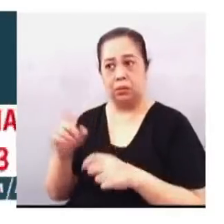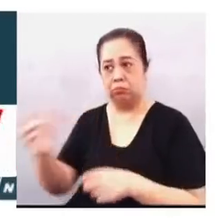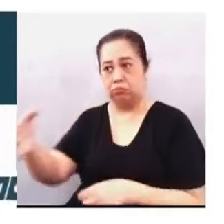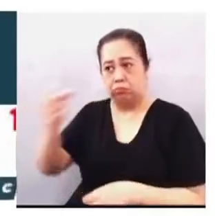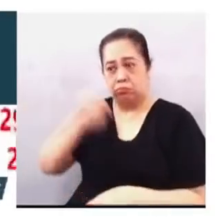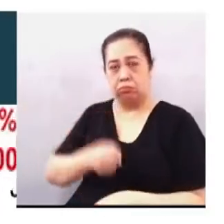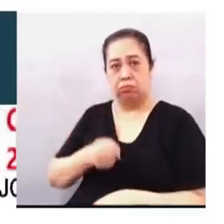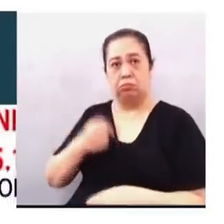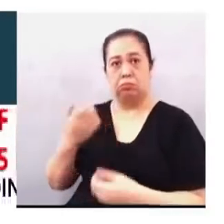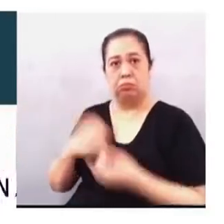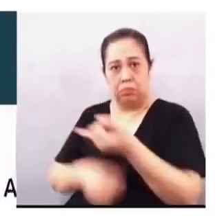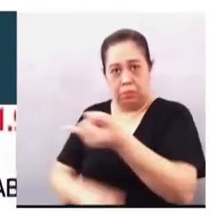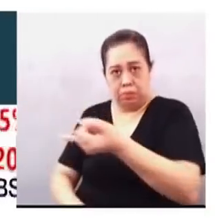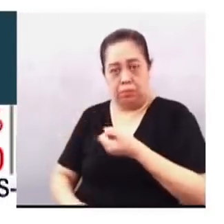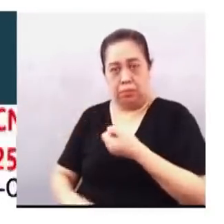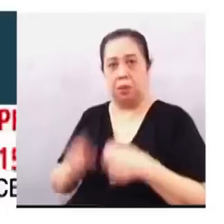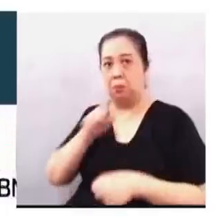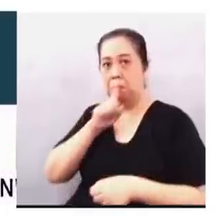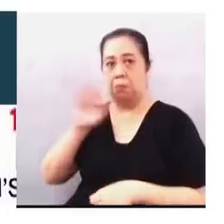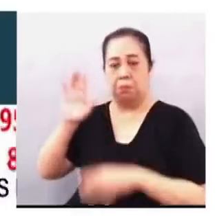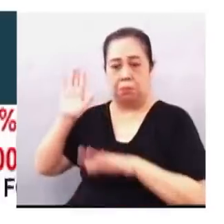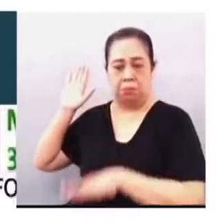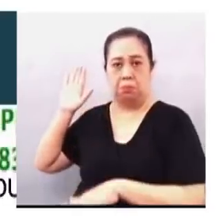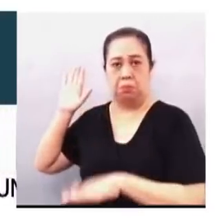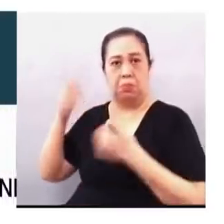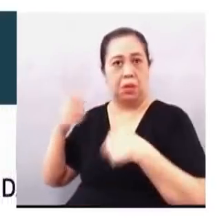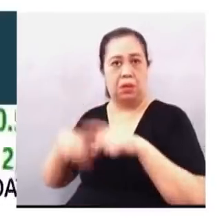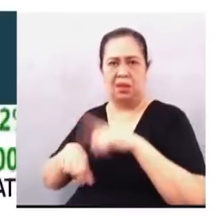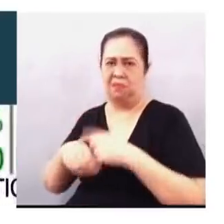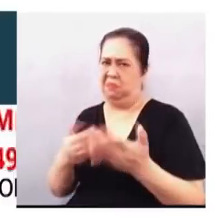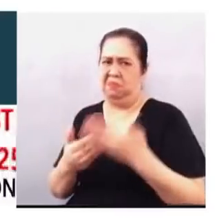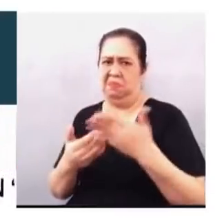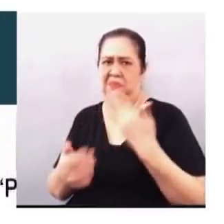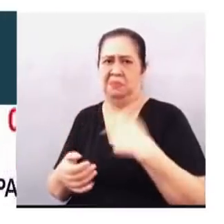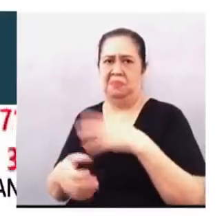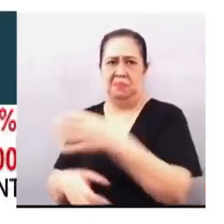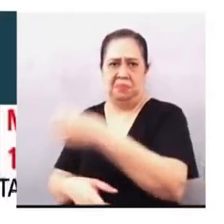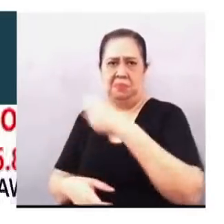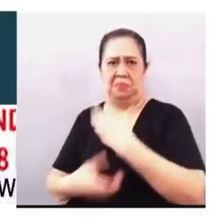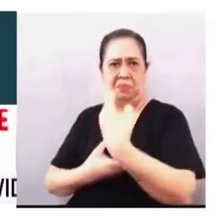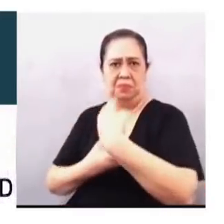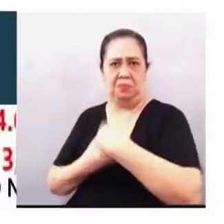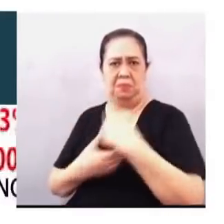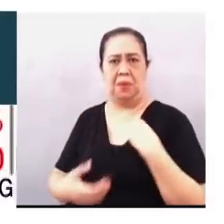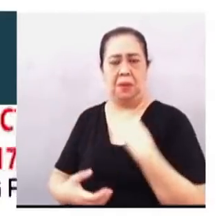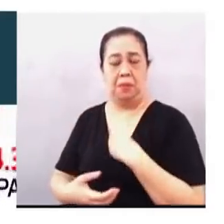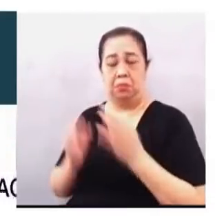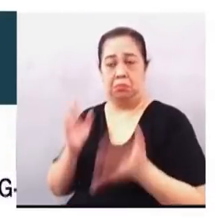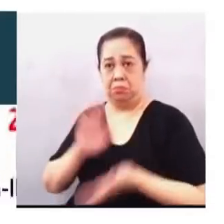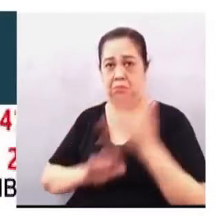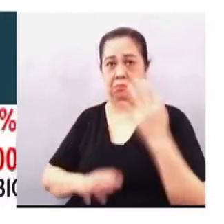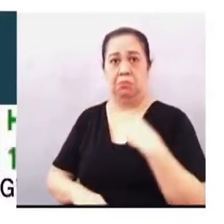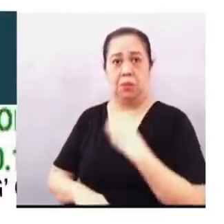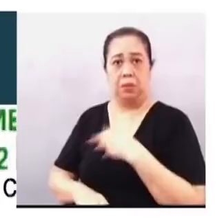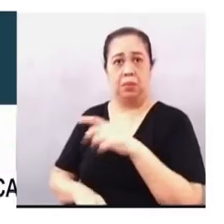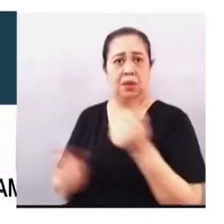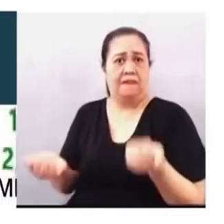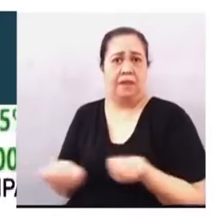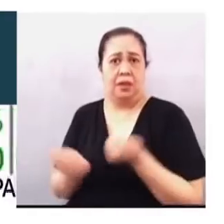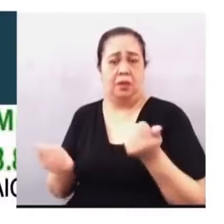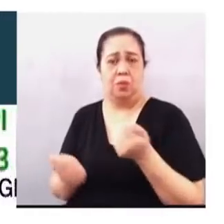our political party anytime. Madali lang siya swear in anytime. At pag naging membro na siya, she will be available to